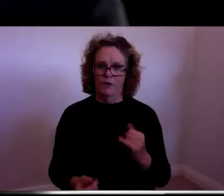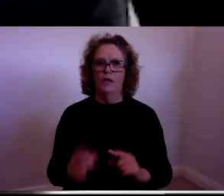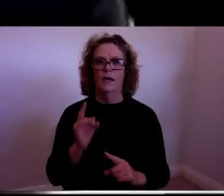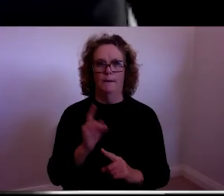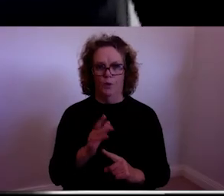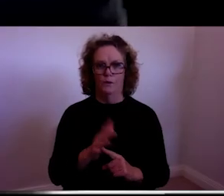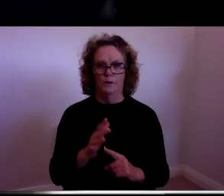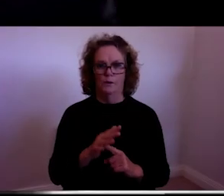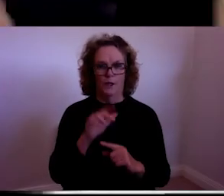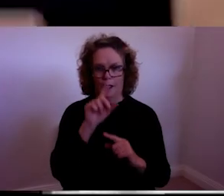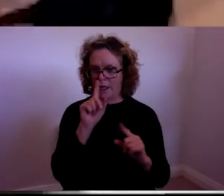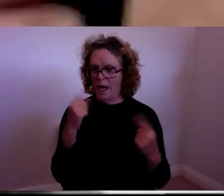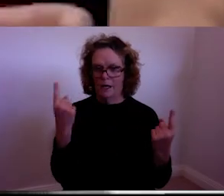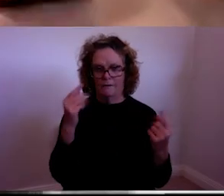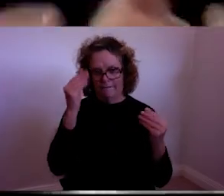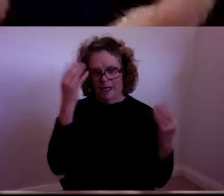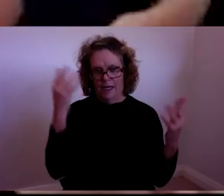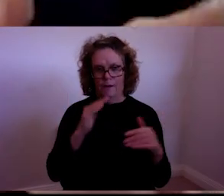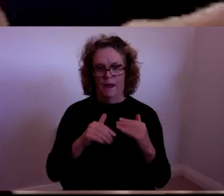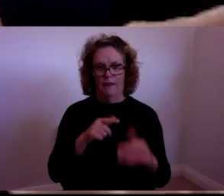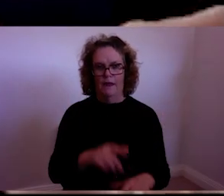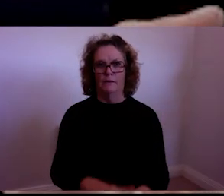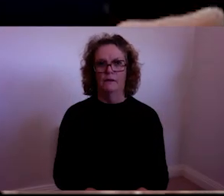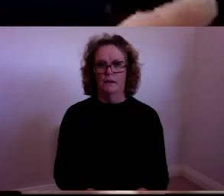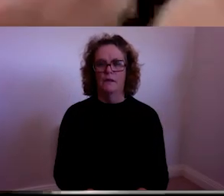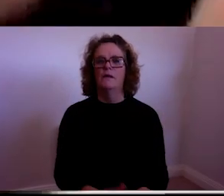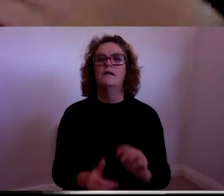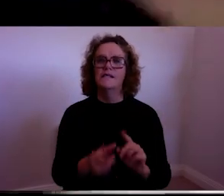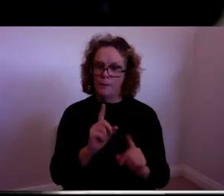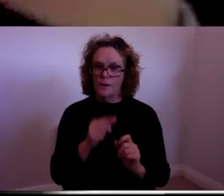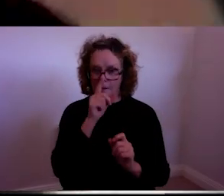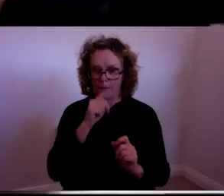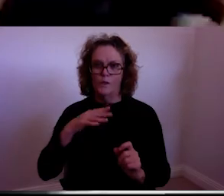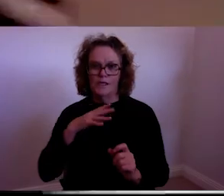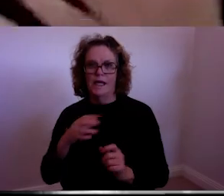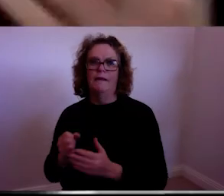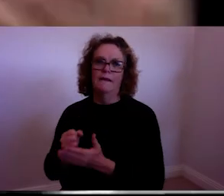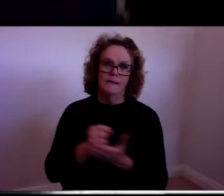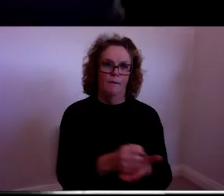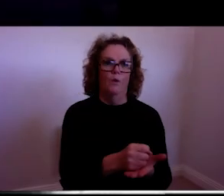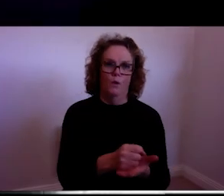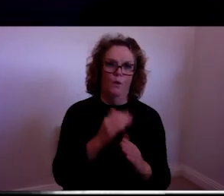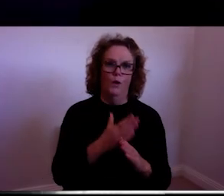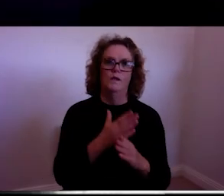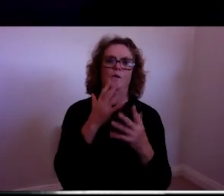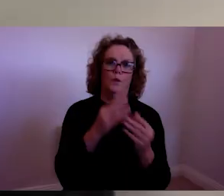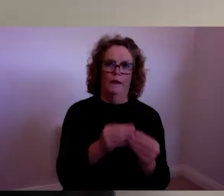We cannot forget that sometimes people just need to have their supporters with them so that the interaction is smooth.